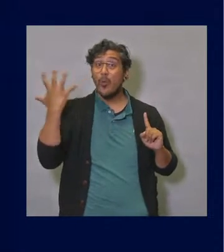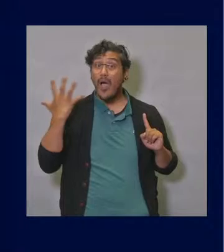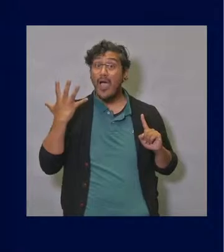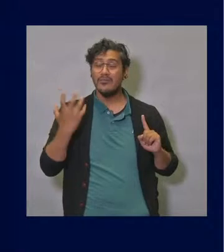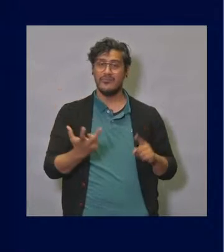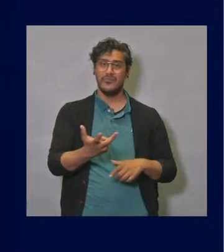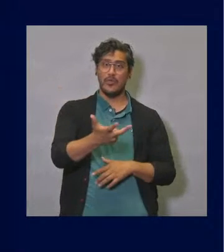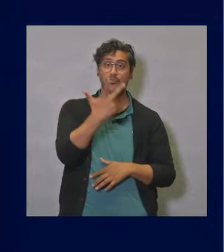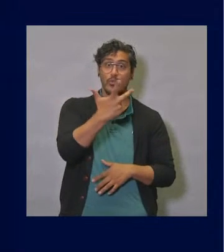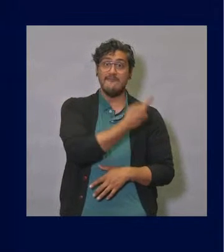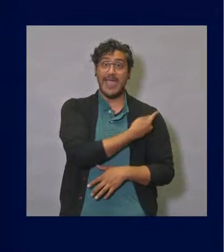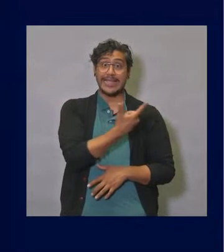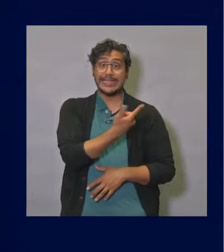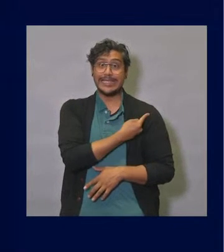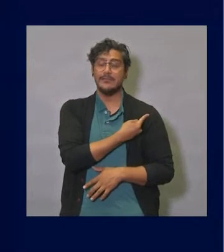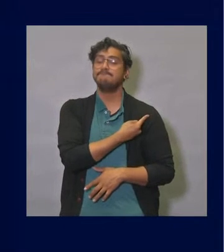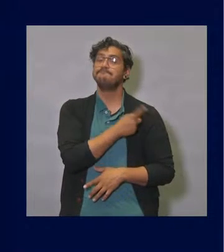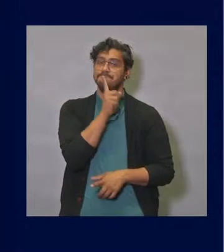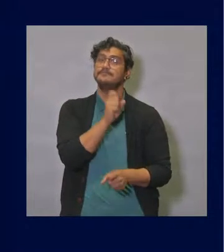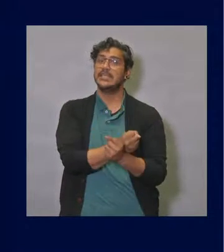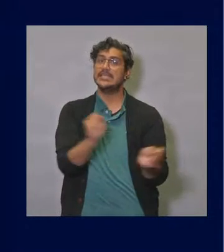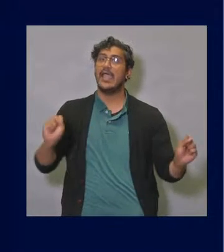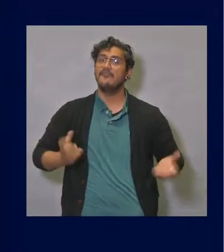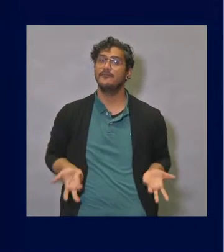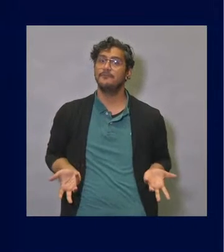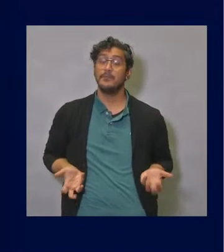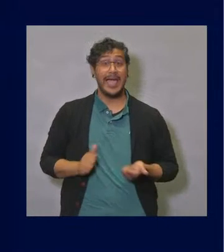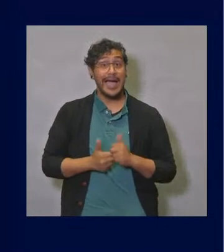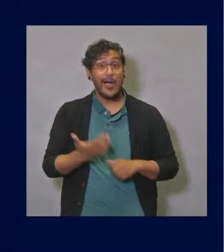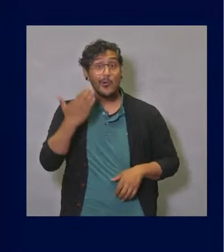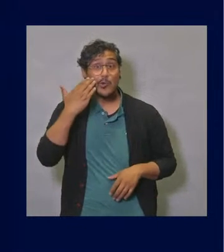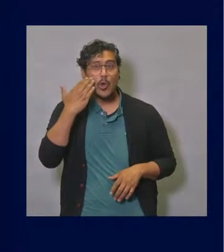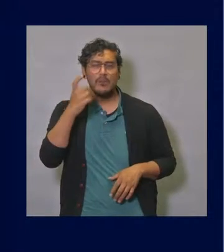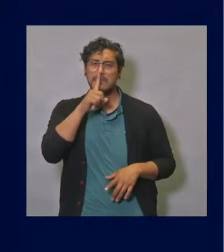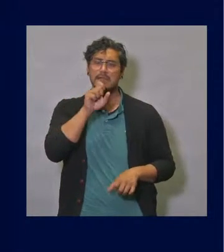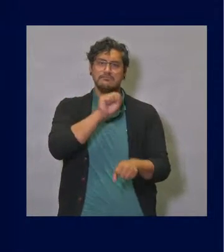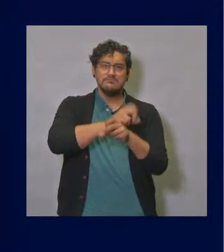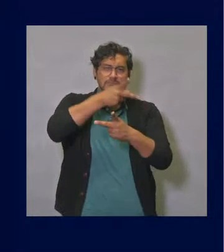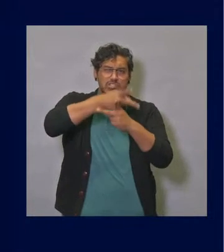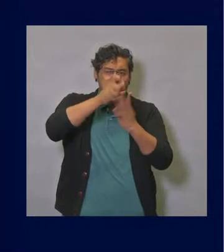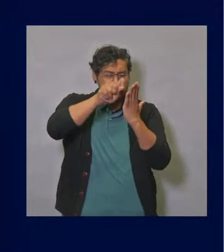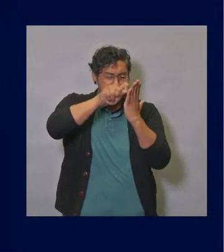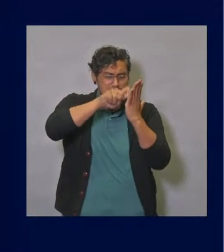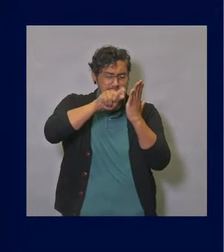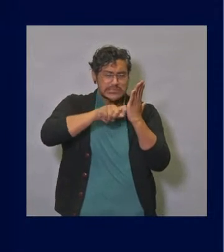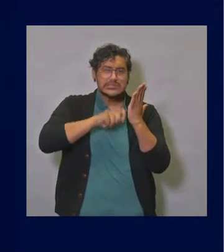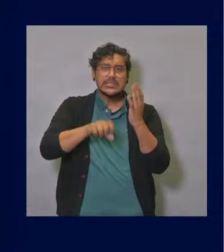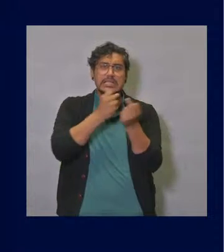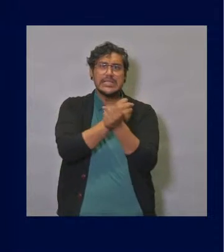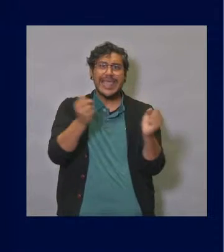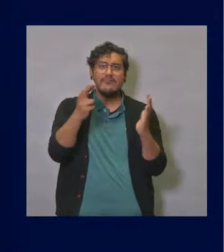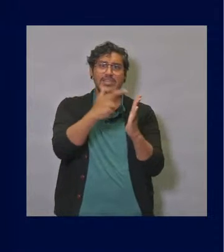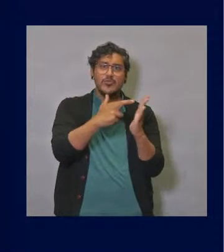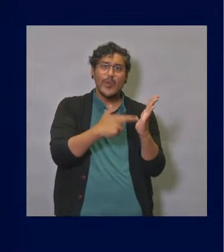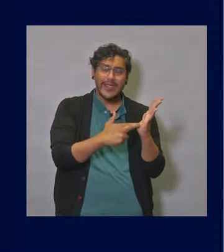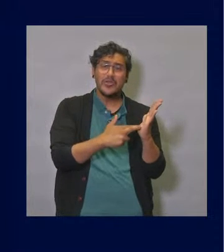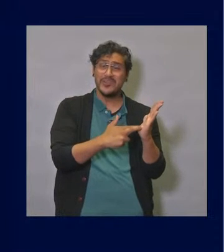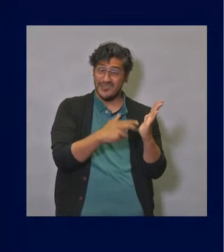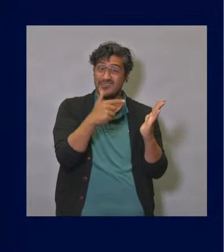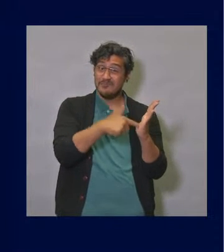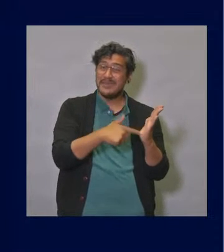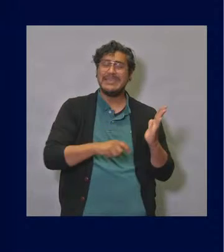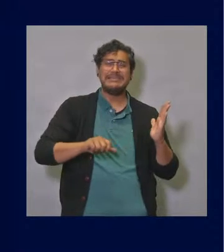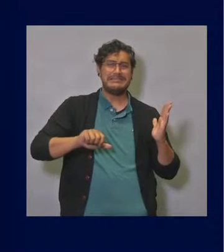safe. We know this because of the meticulously kept safety records from clinical trials that involve tens of